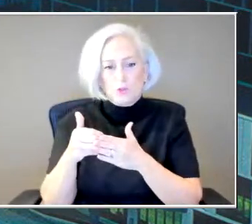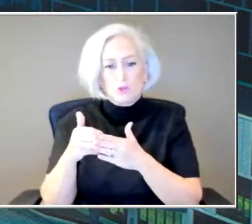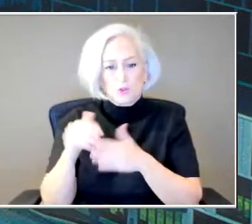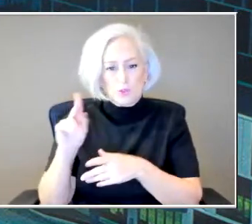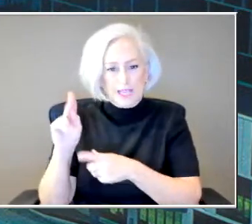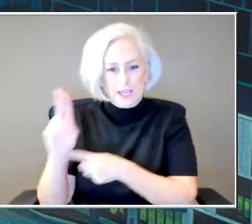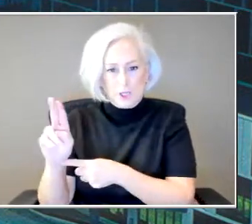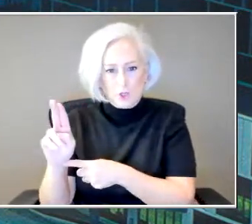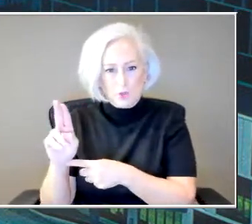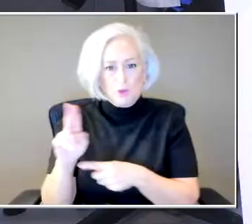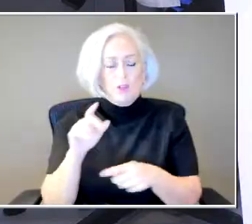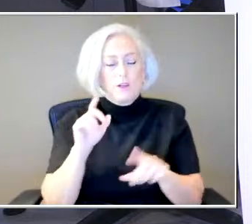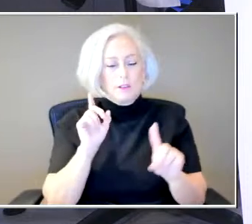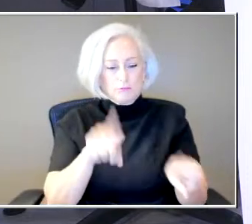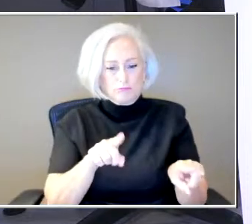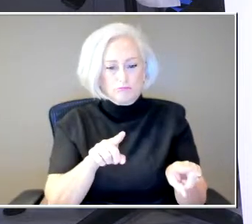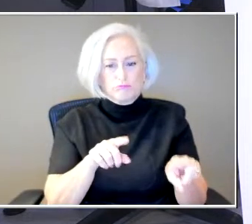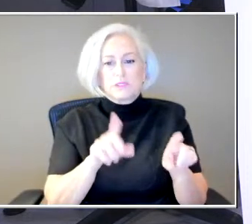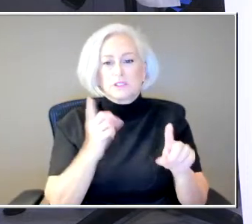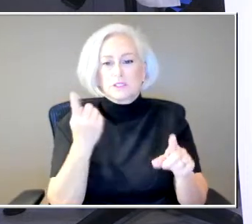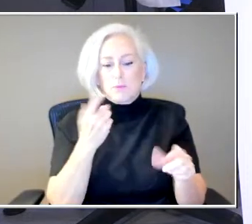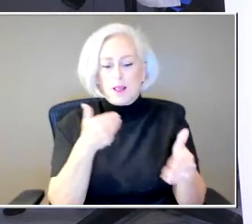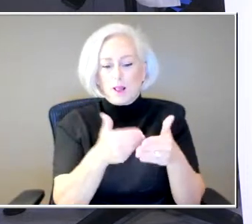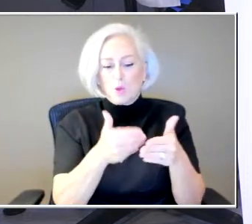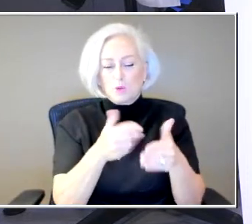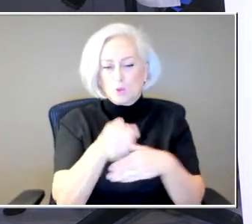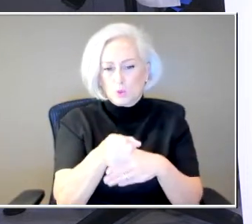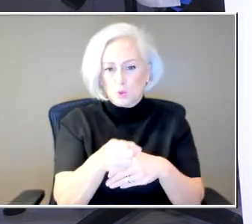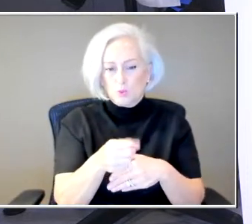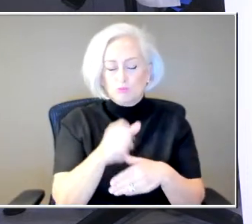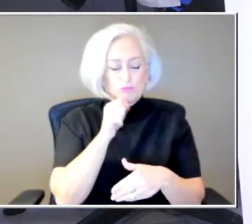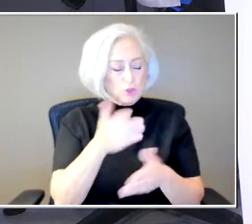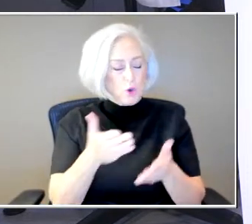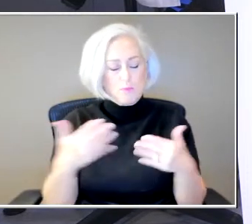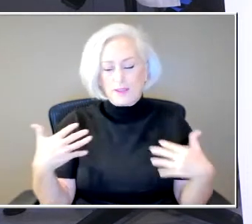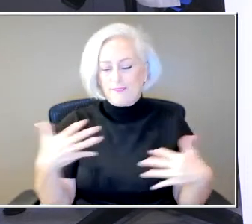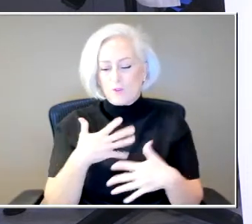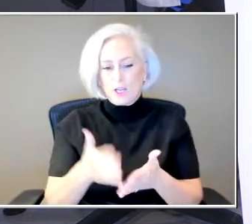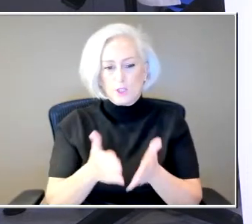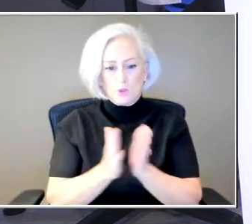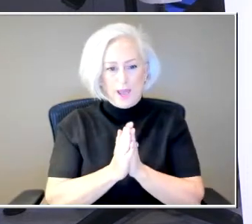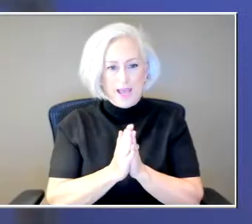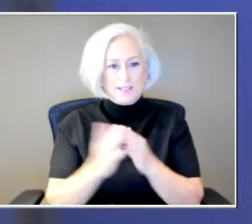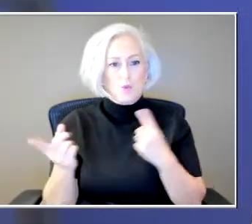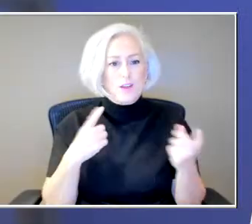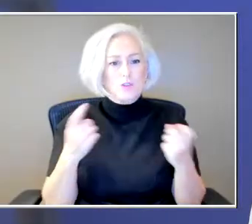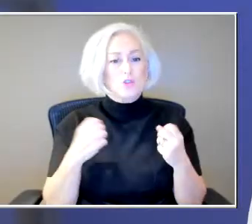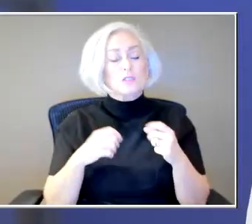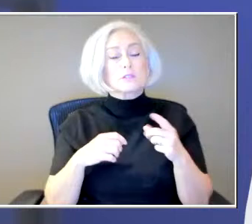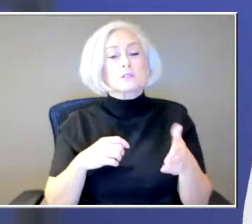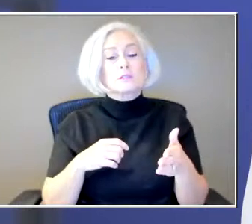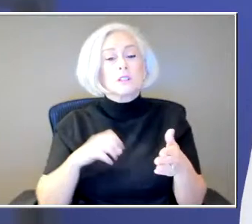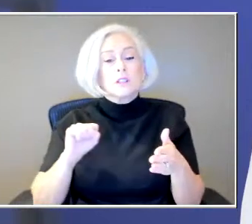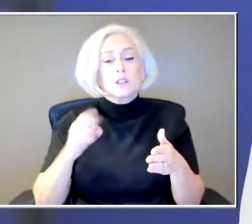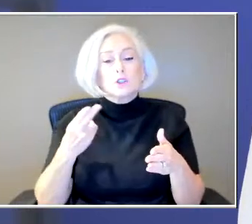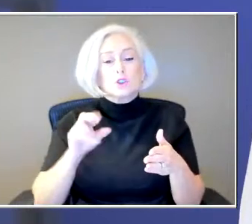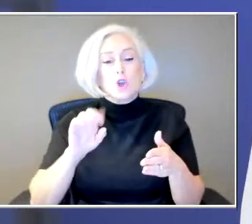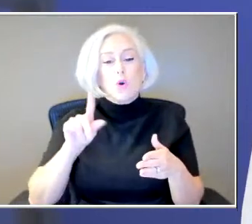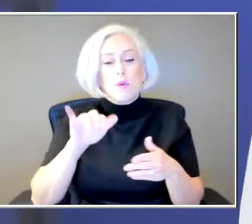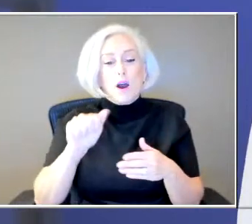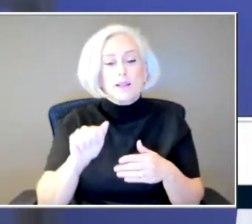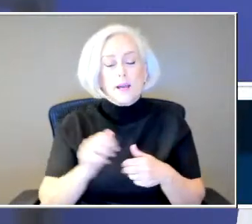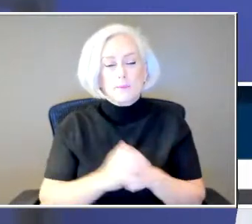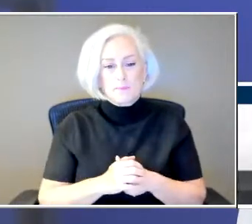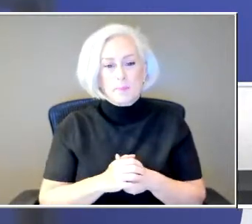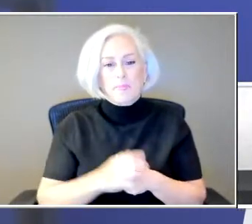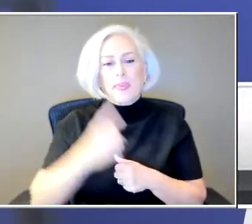who's closest to you. Don't be afraid to ask questions to your family. That's really good to know. Shabana, what's the big takeaway? Think of a genetic